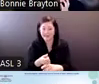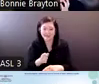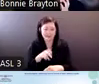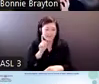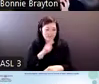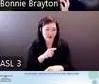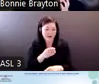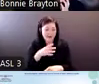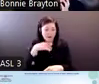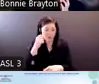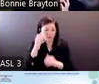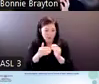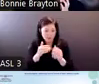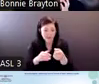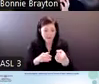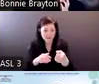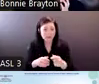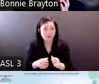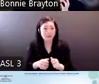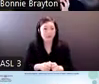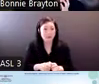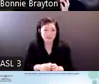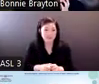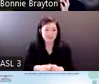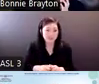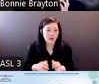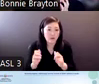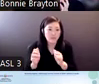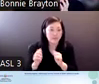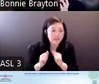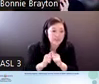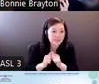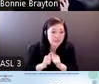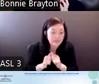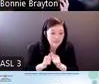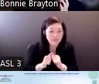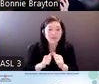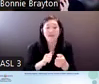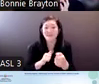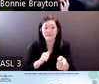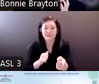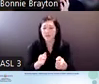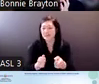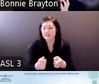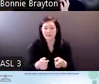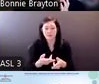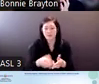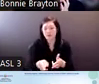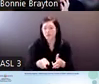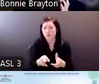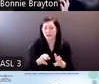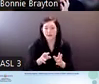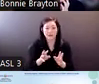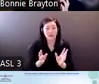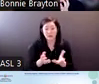Canadian Coalition for Seniors' Mental Health. Again, you can register. This one is a simple webinar of 1 hour, so a lot less